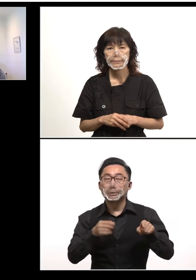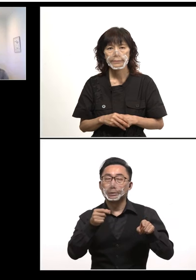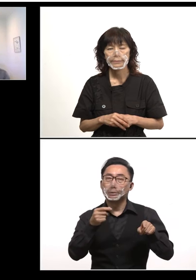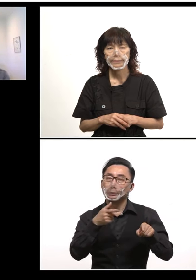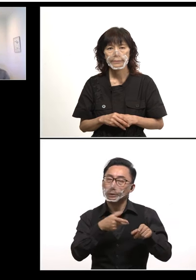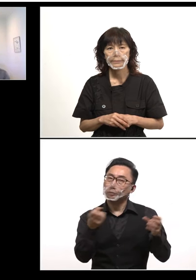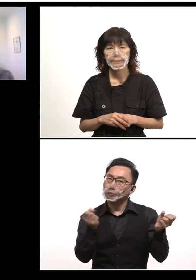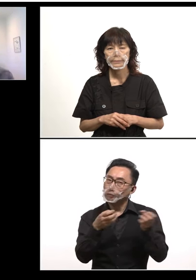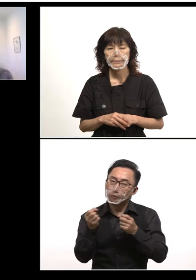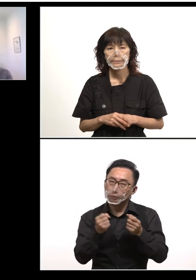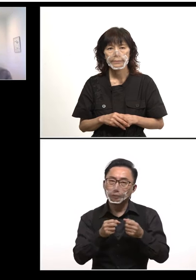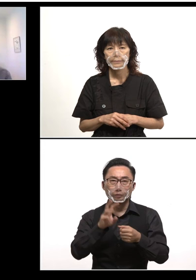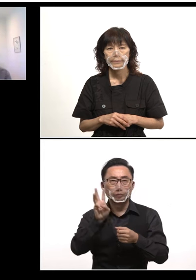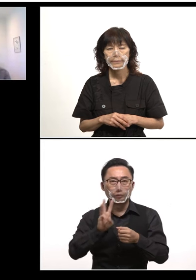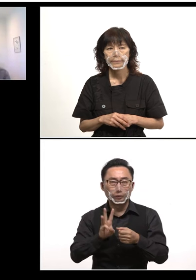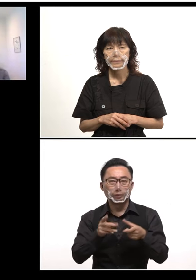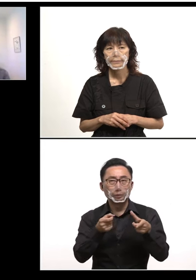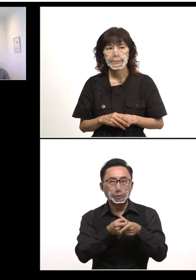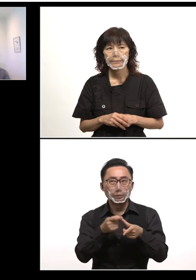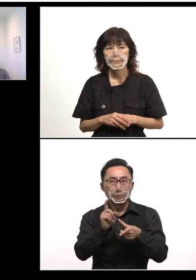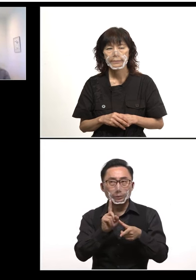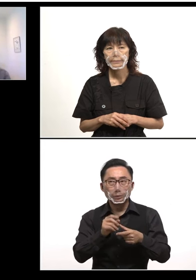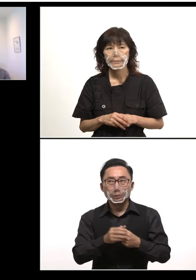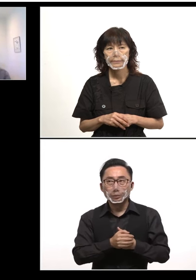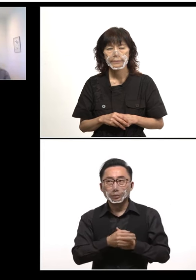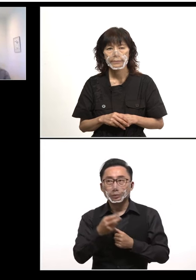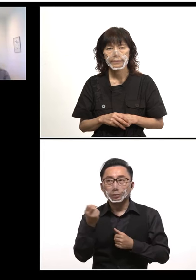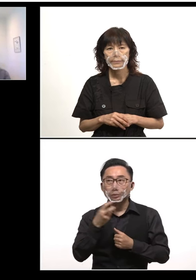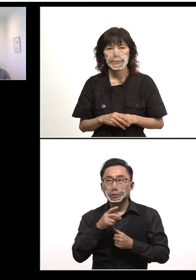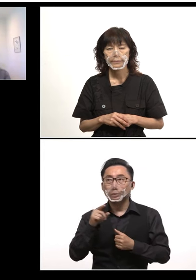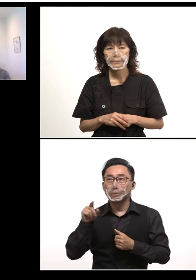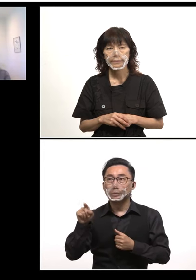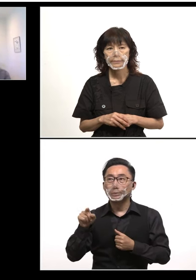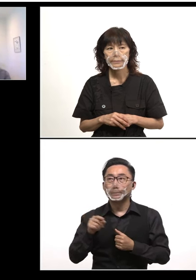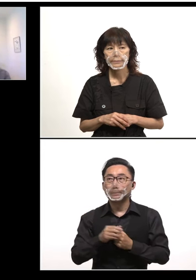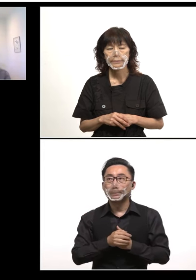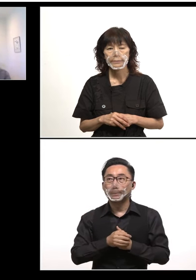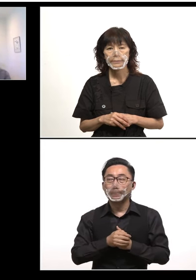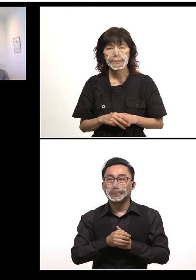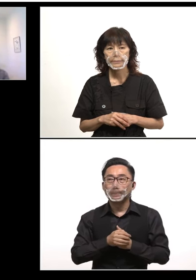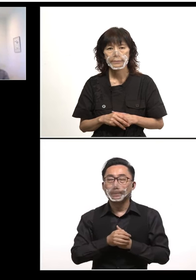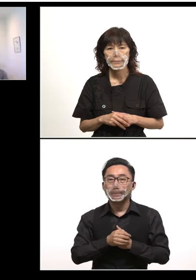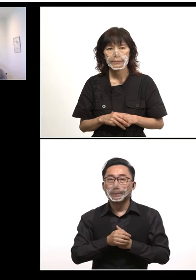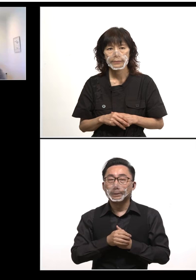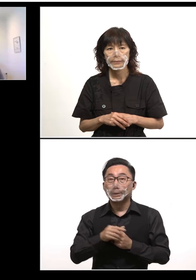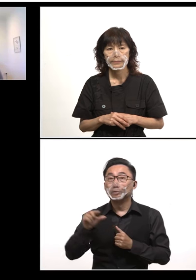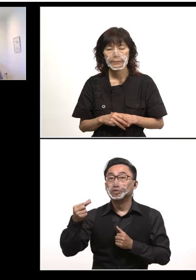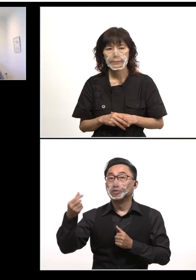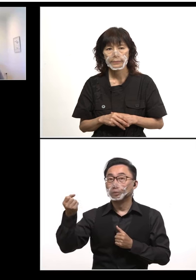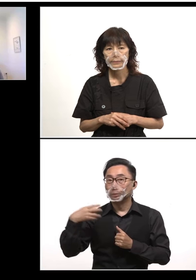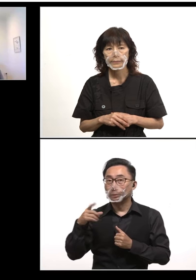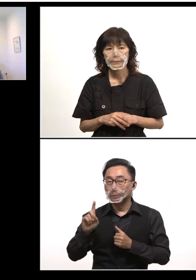Right. I think as well there's something to be said about our role as allies and keeping vigilant. So if you look over the